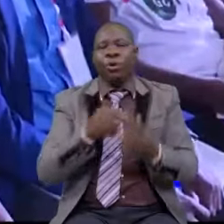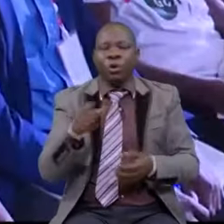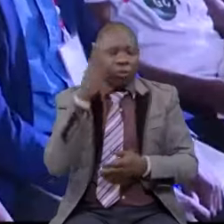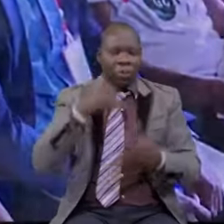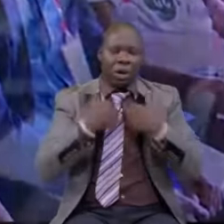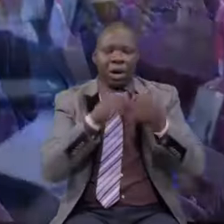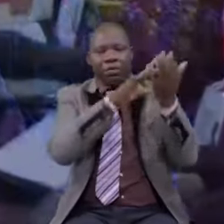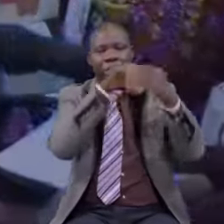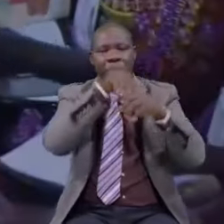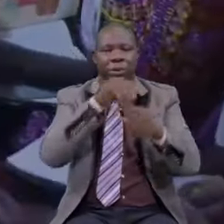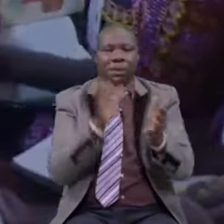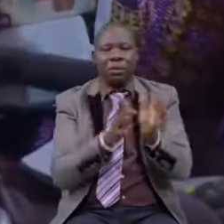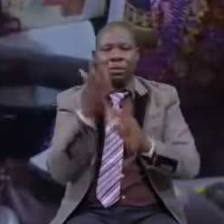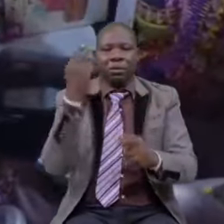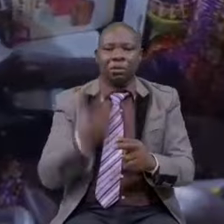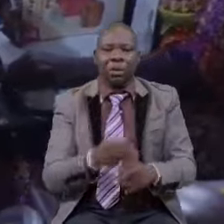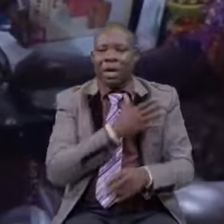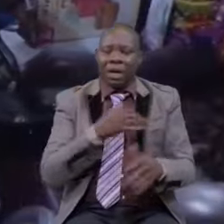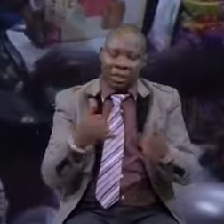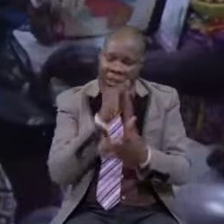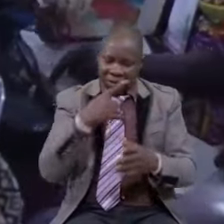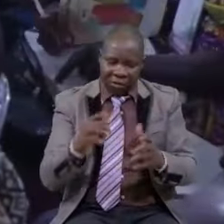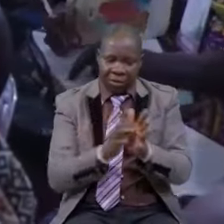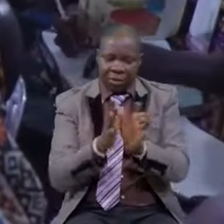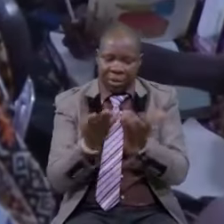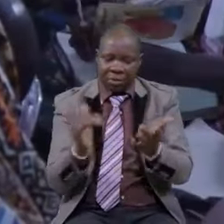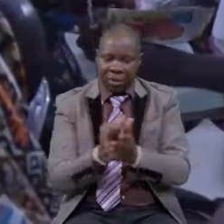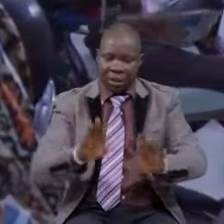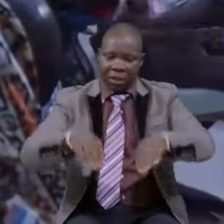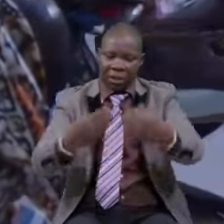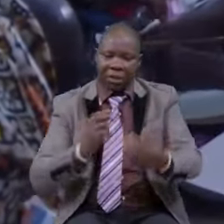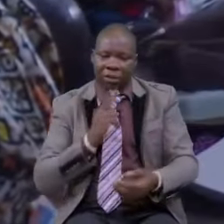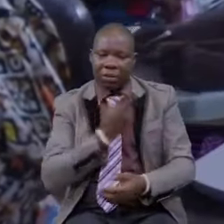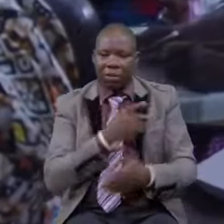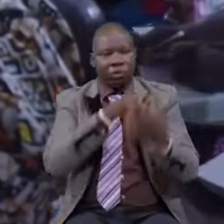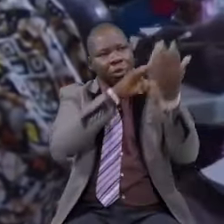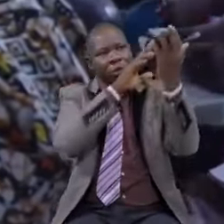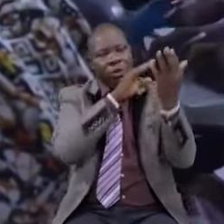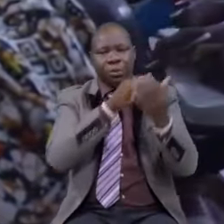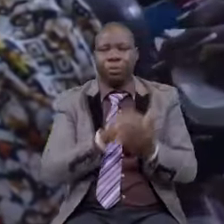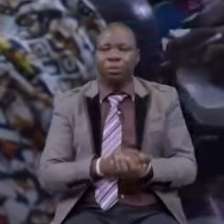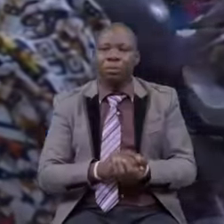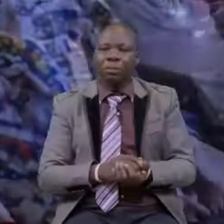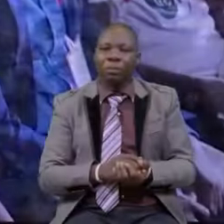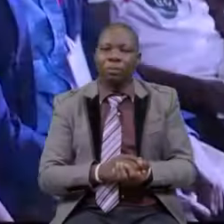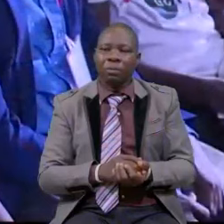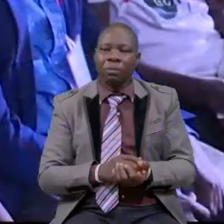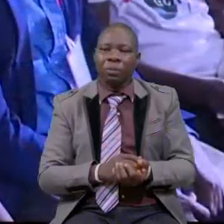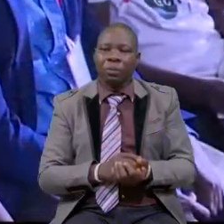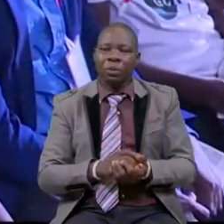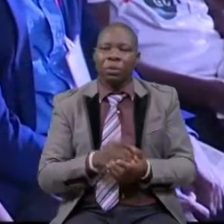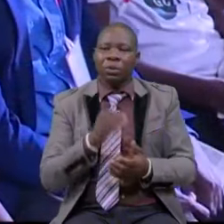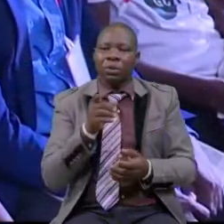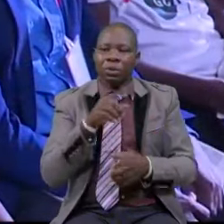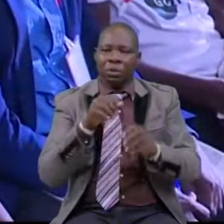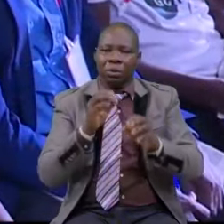hope. And it's the Bible that gives us hope. You can go to, you know, all those